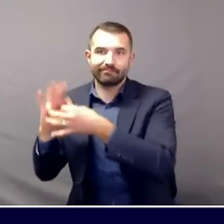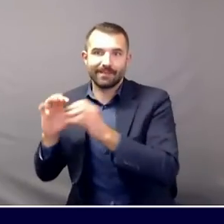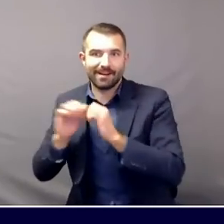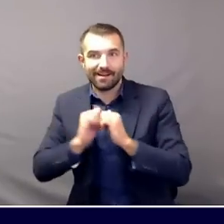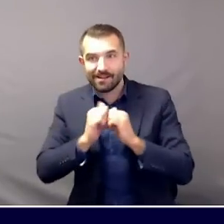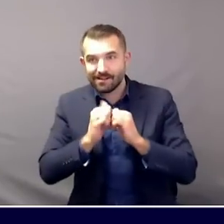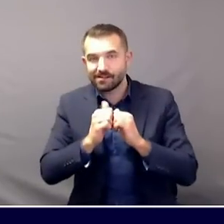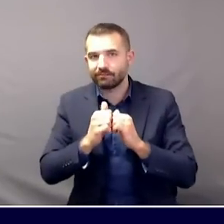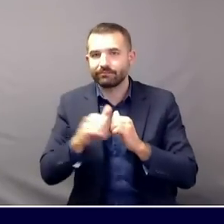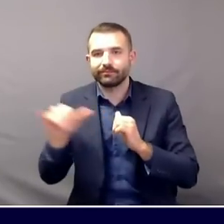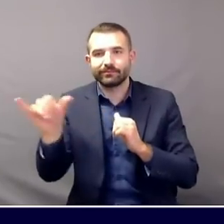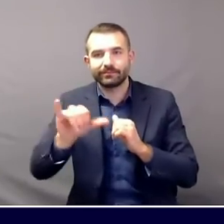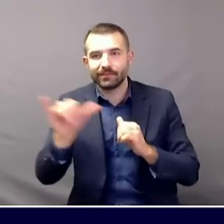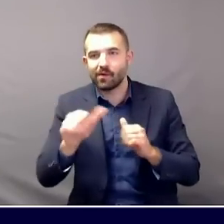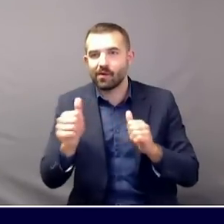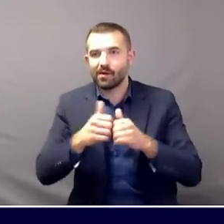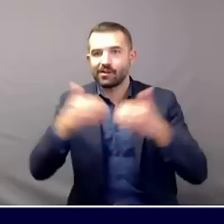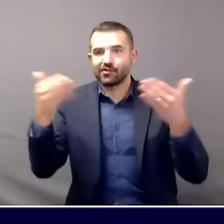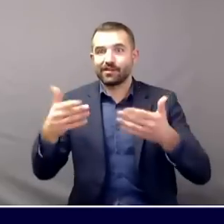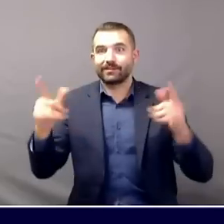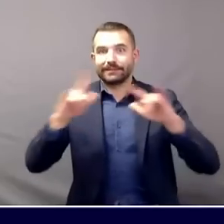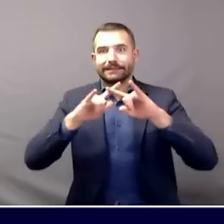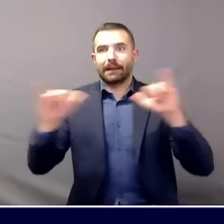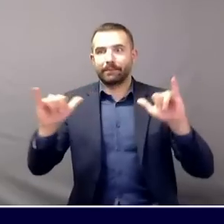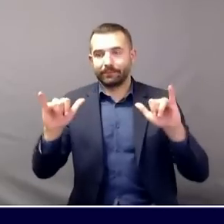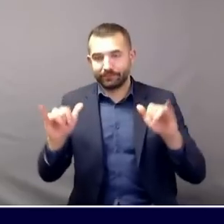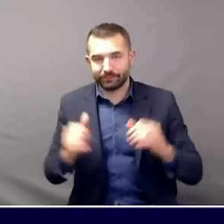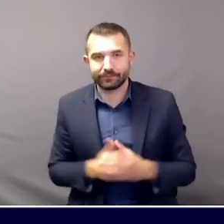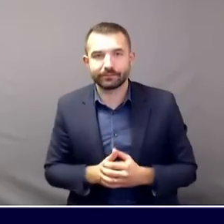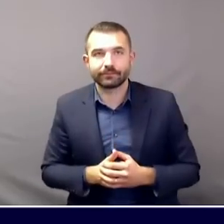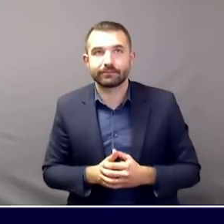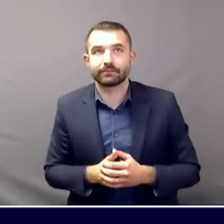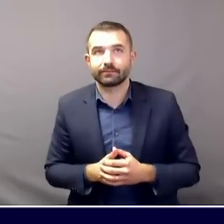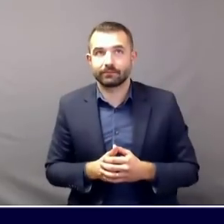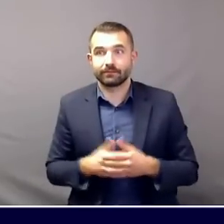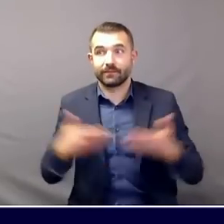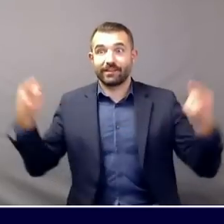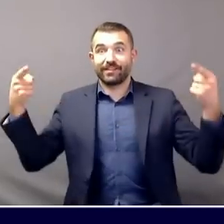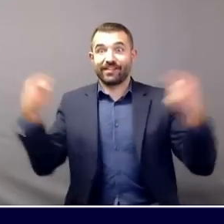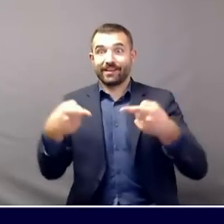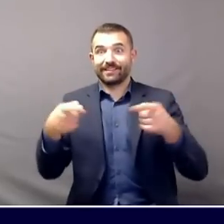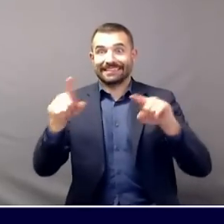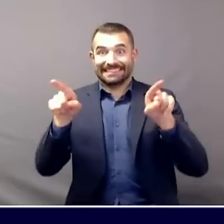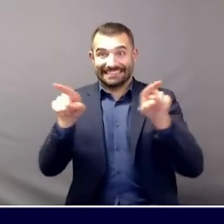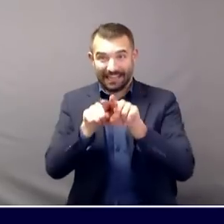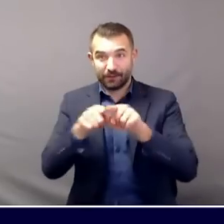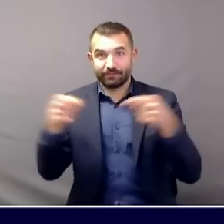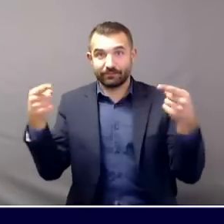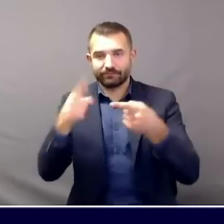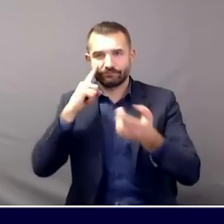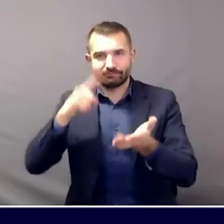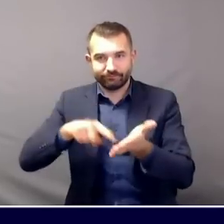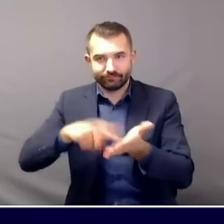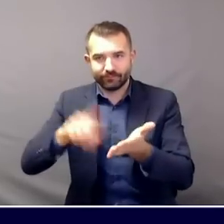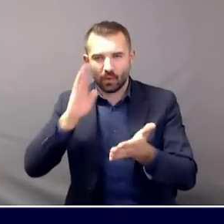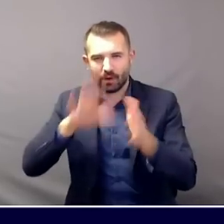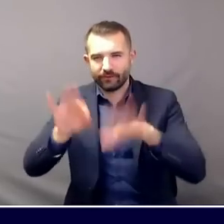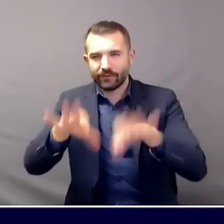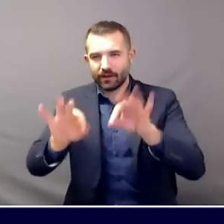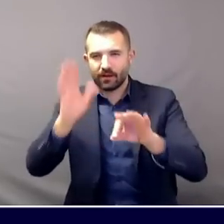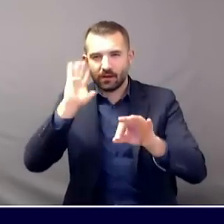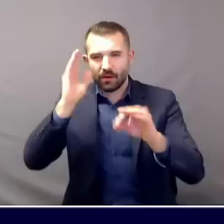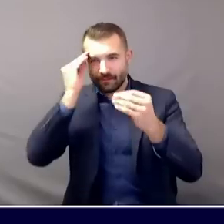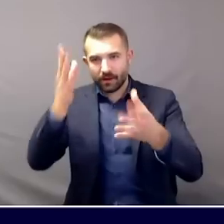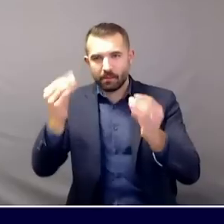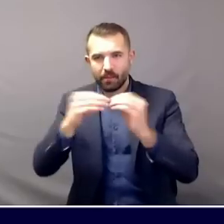households. And that's a signal for us to start peeling back the onion to determine whether there could have or was any transmission